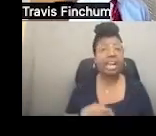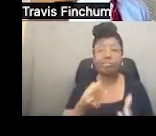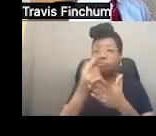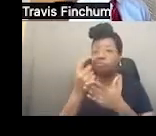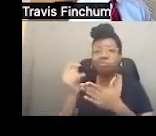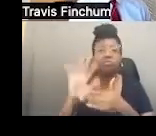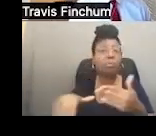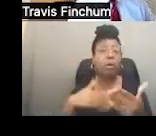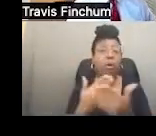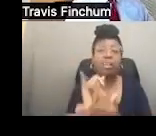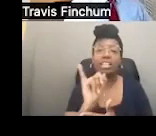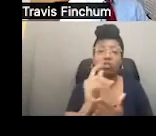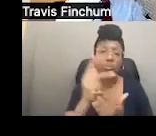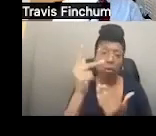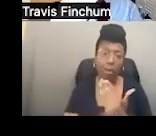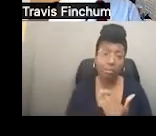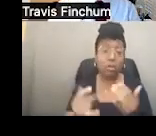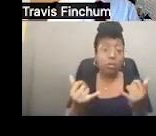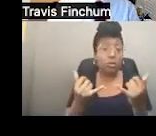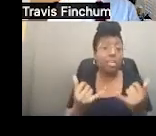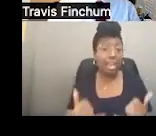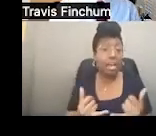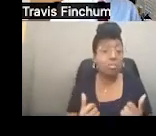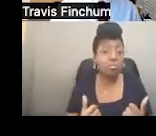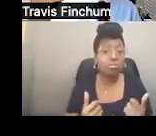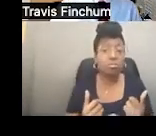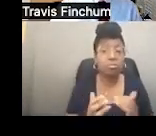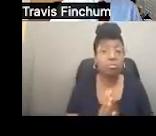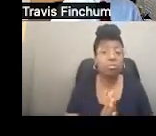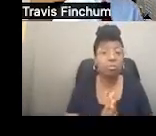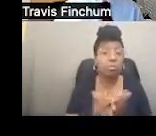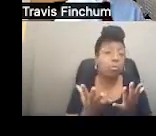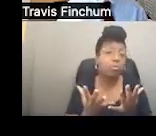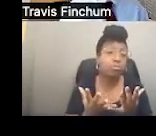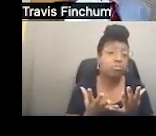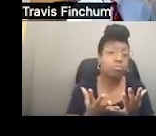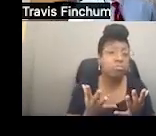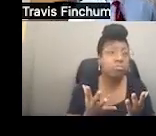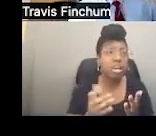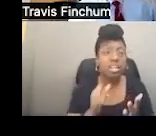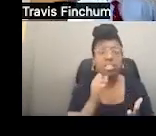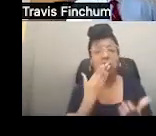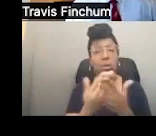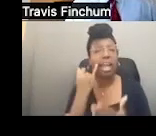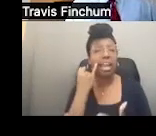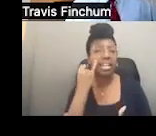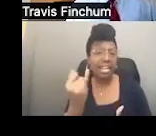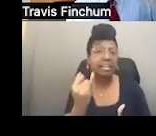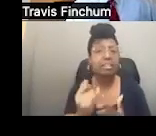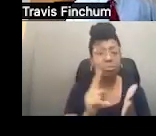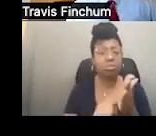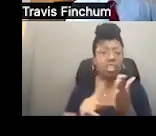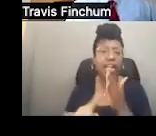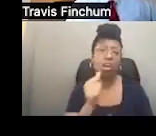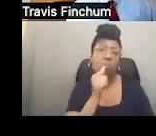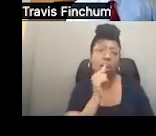insurance programs now. So we still do want to see about sometimes exploring private insurance for individuals. So that's about